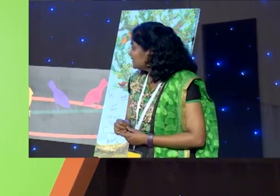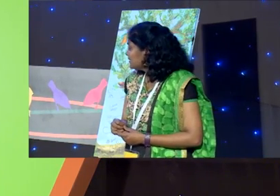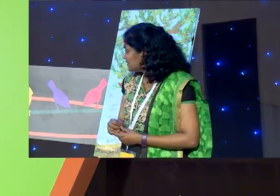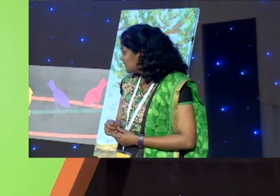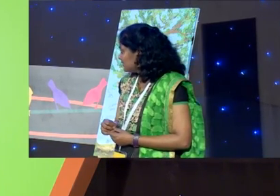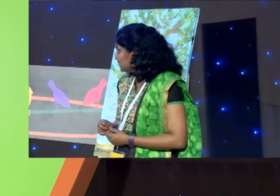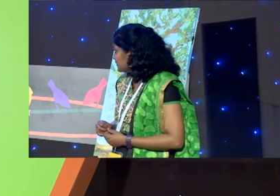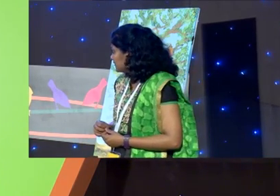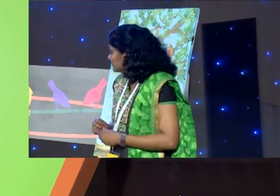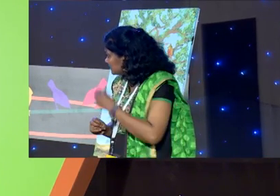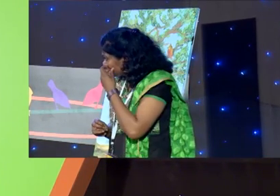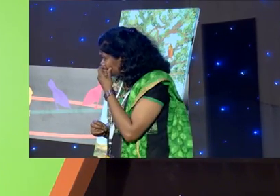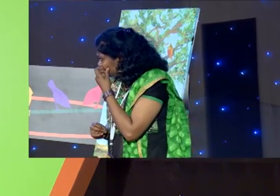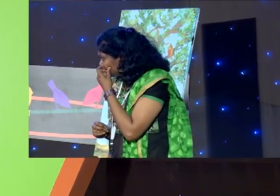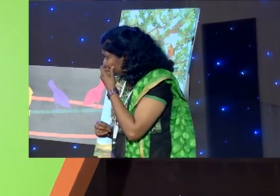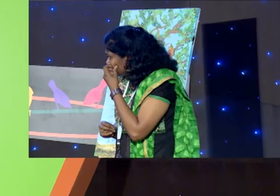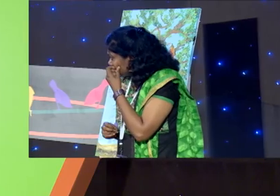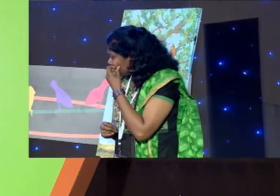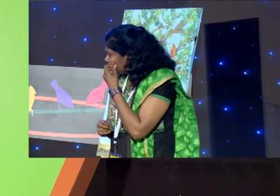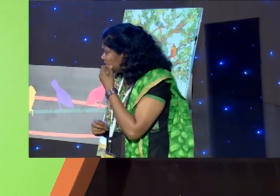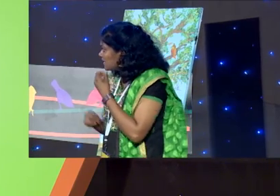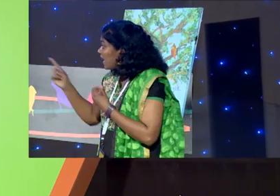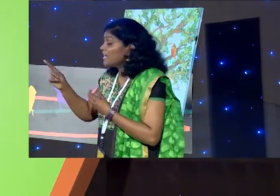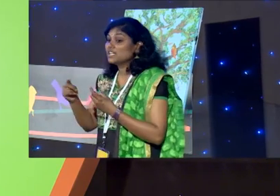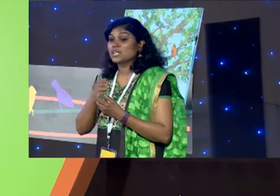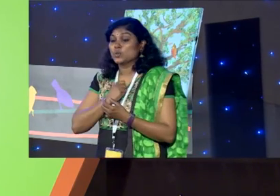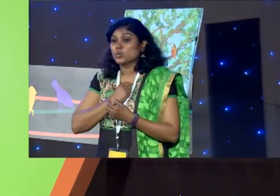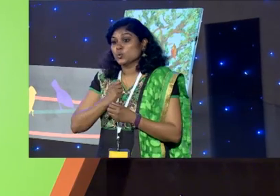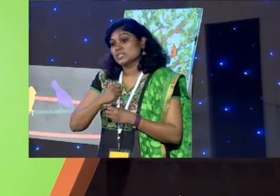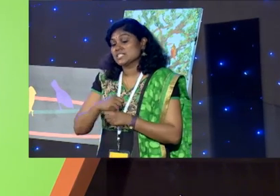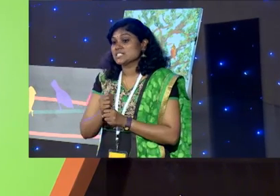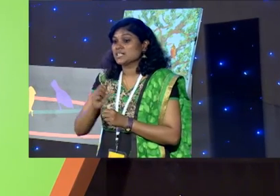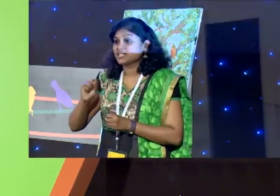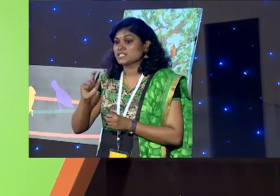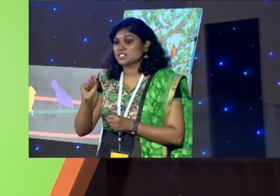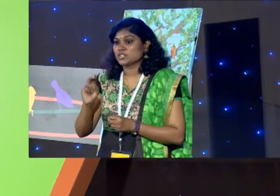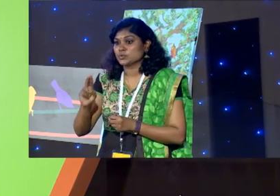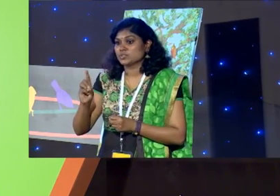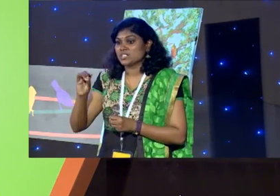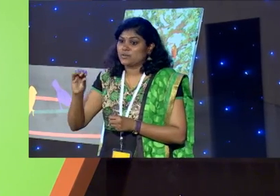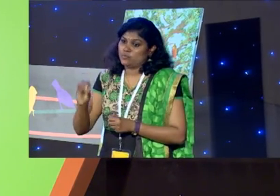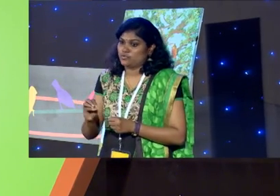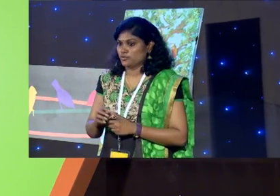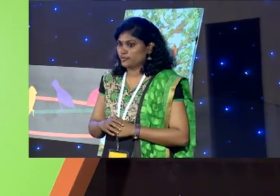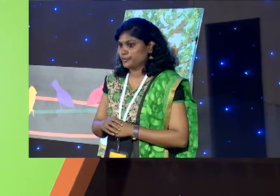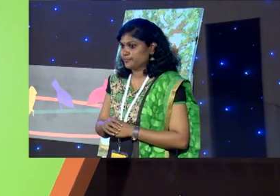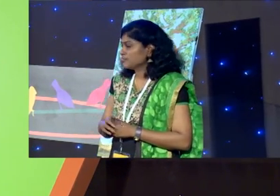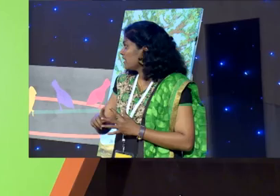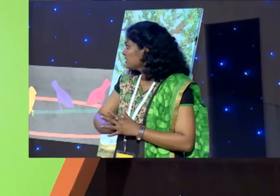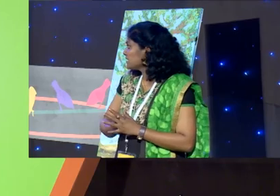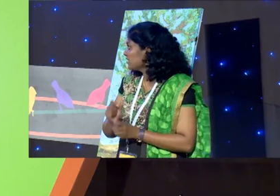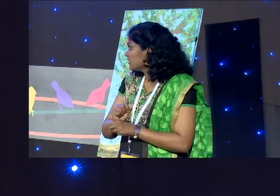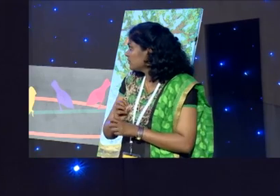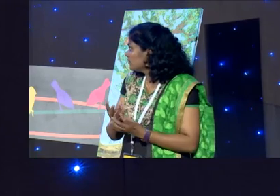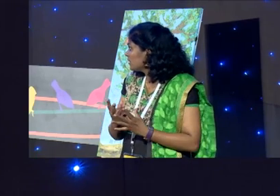And a year later, like I shut my studio down, and I set out to like find these answers